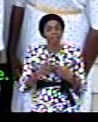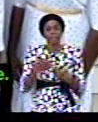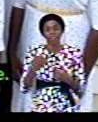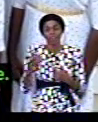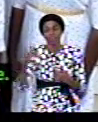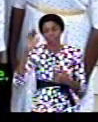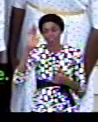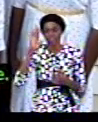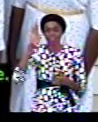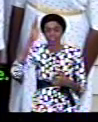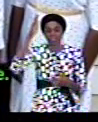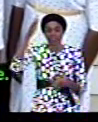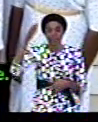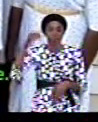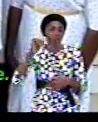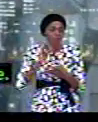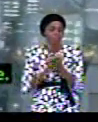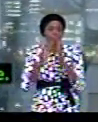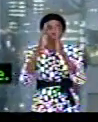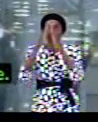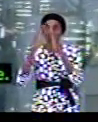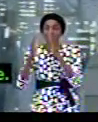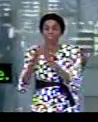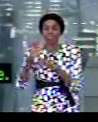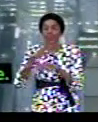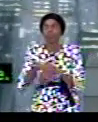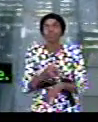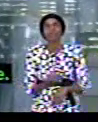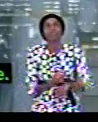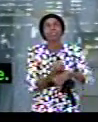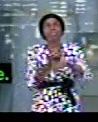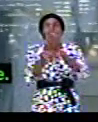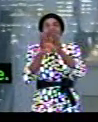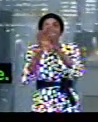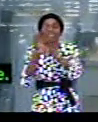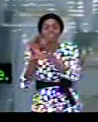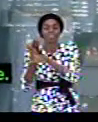feel. I have a destiny in the city on a